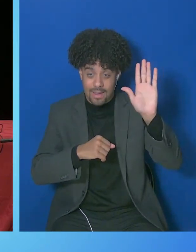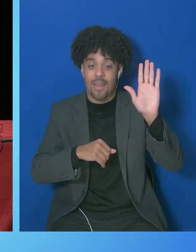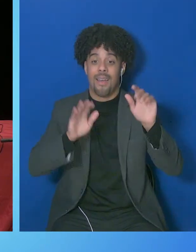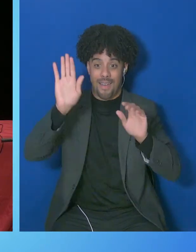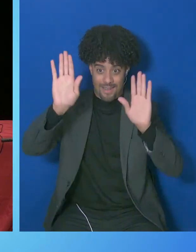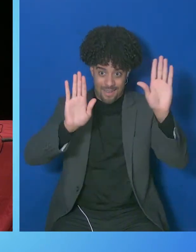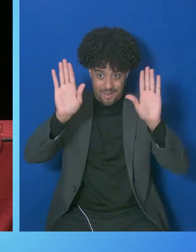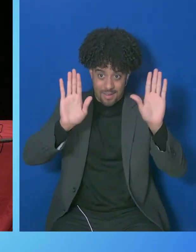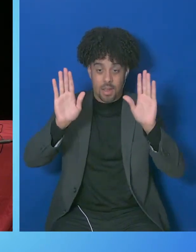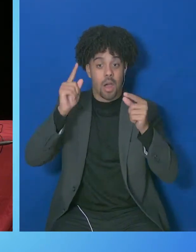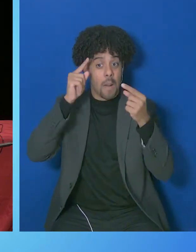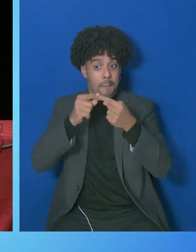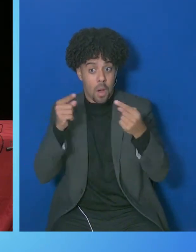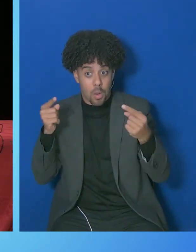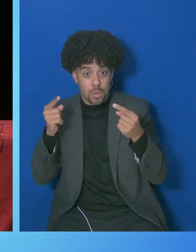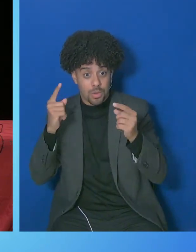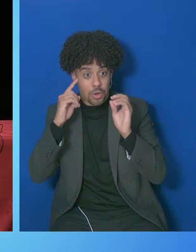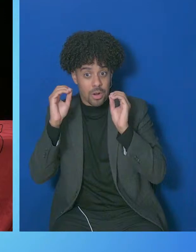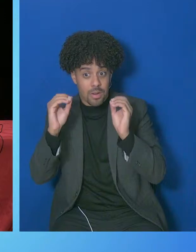carries.